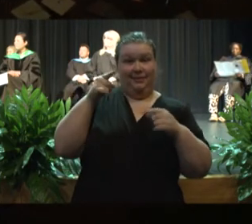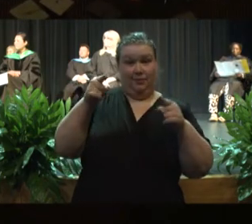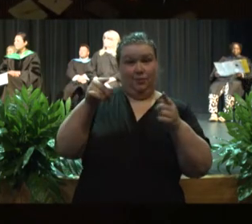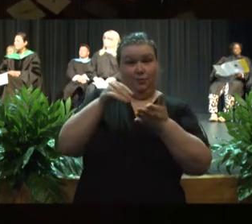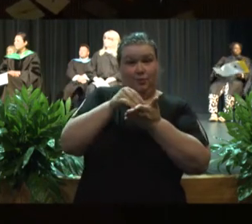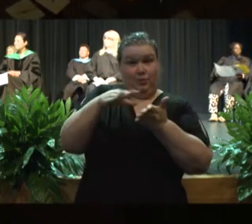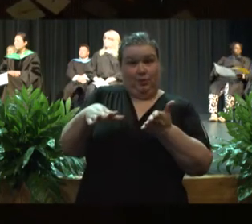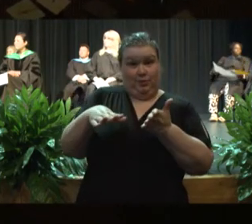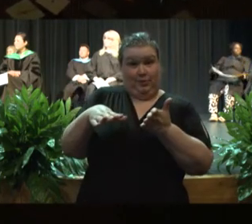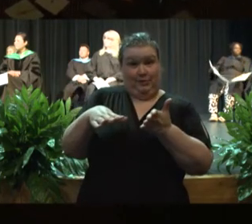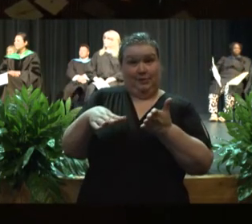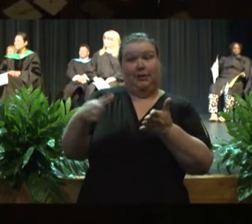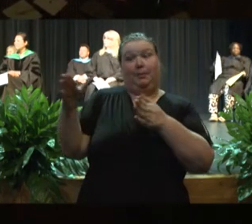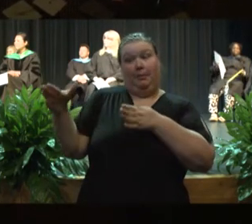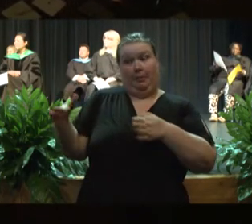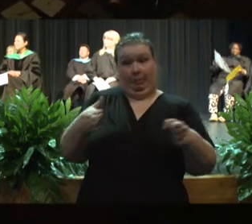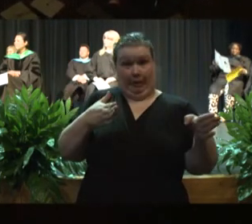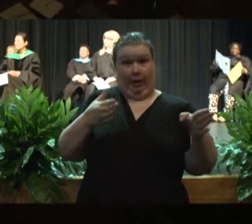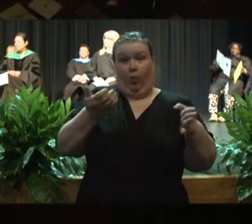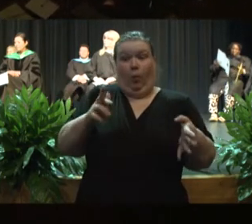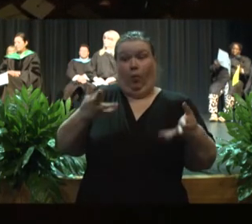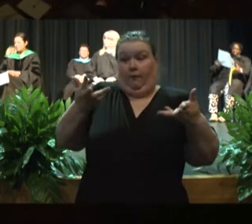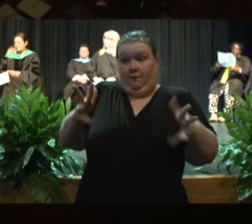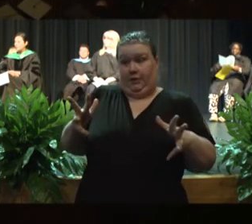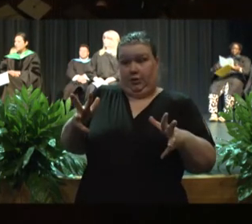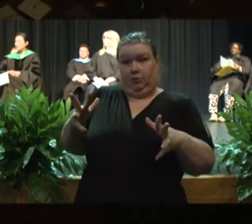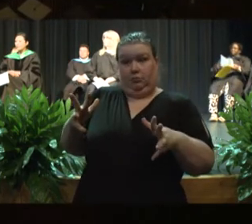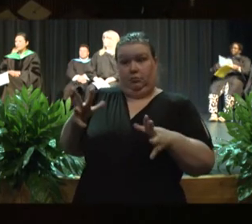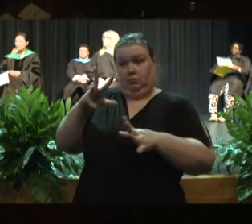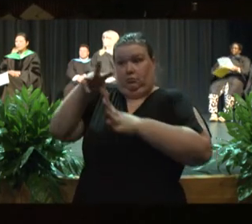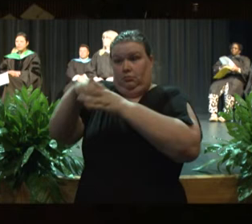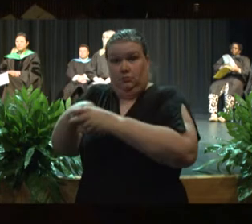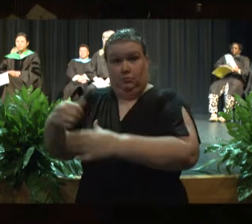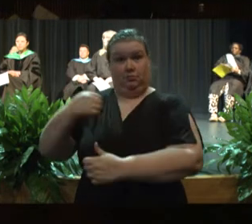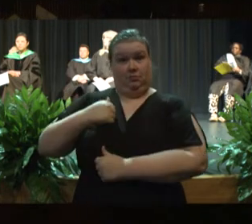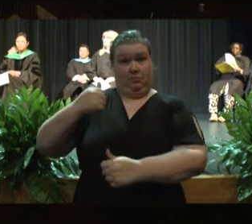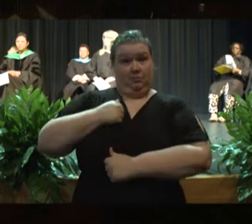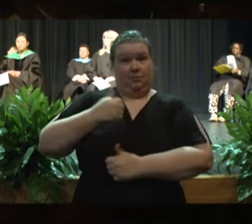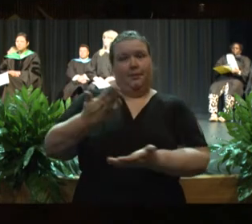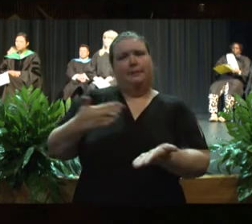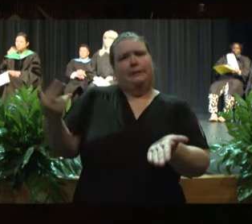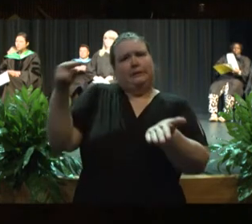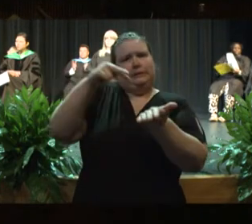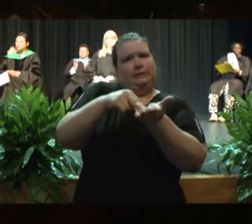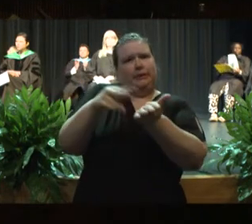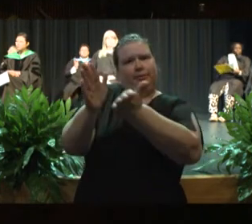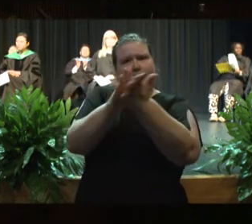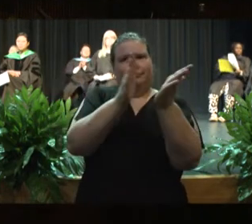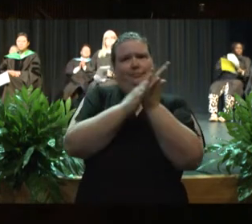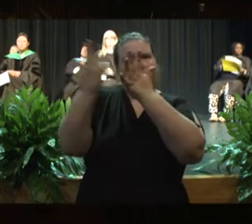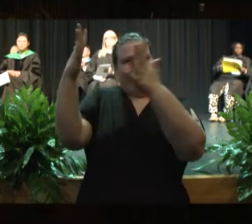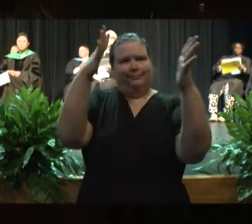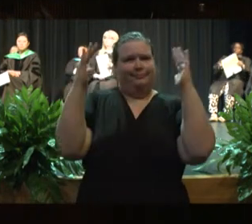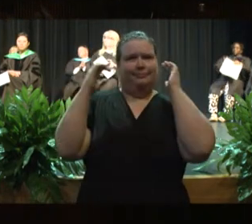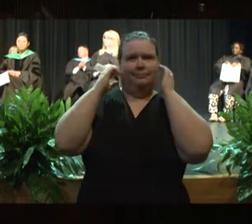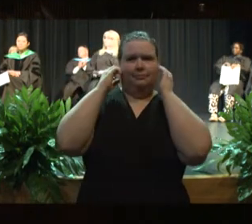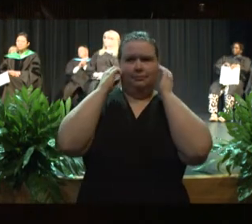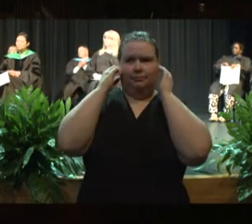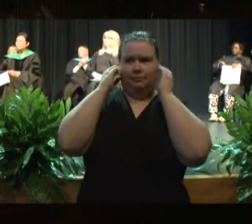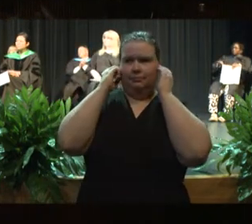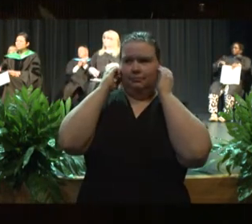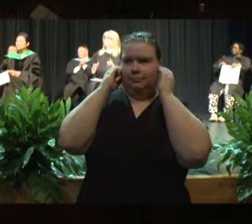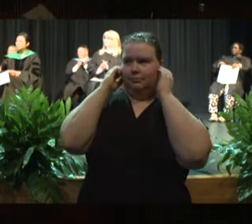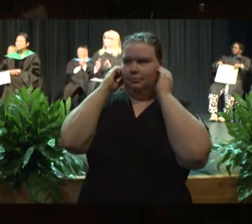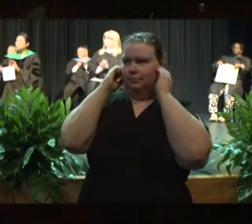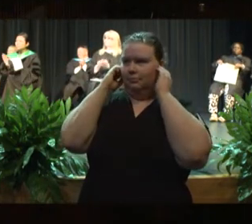have chosen or plans to enter the armed forces or military, please stand and be recognized.